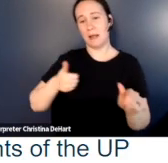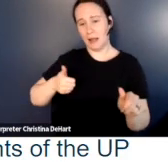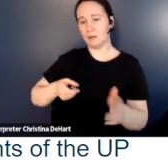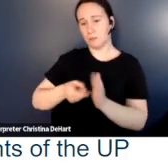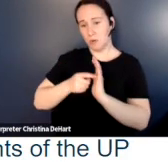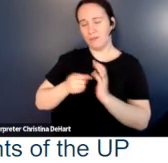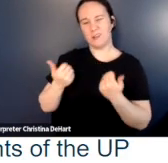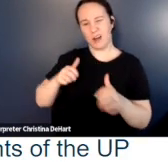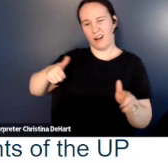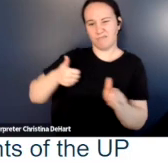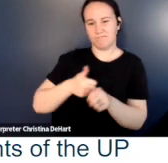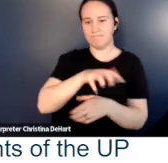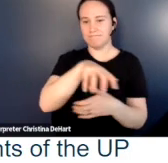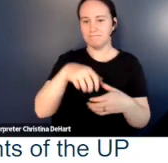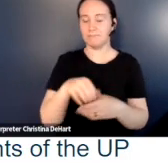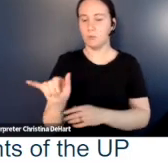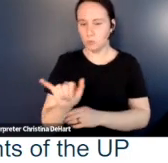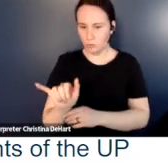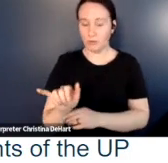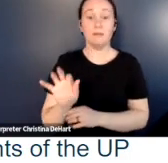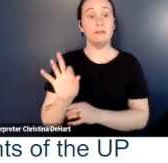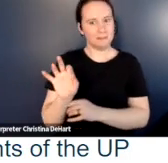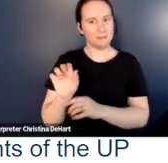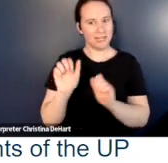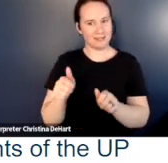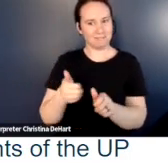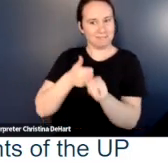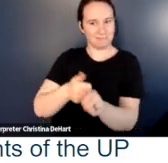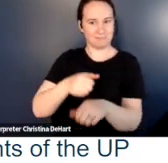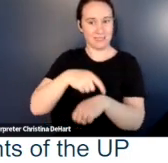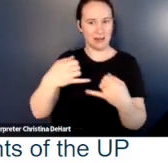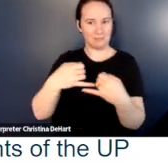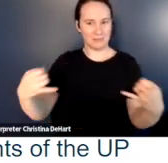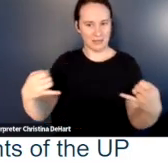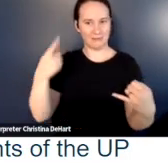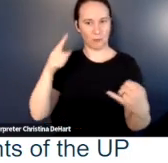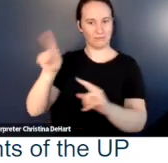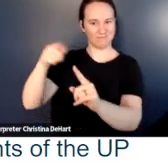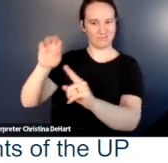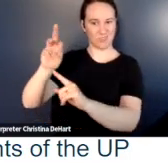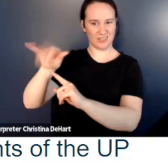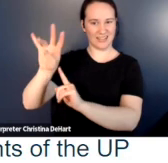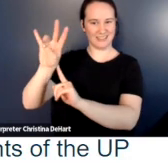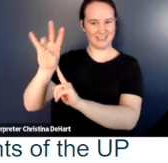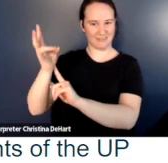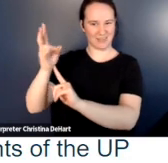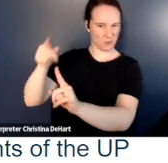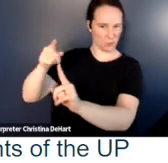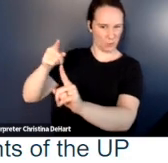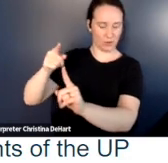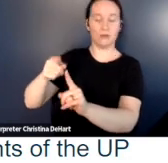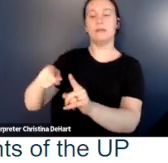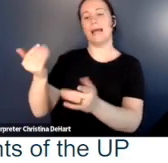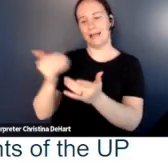in there as long as we can keep to that timeline of the 7th. With regards to